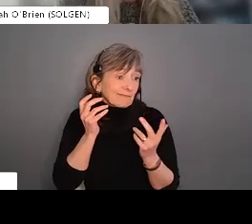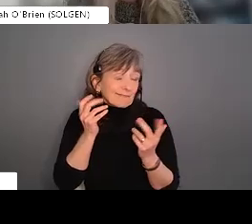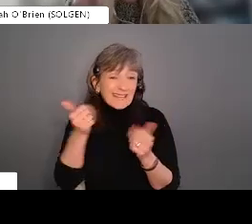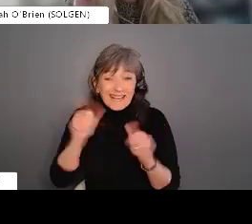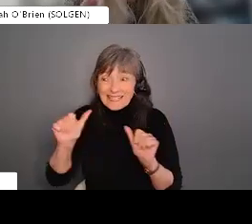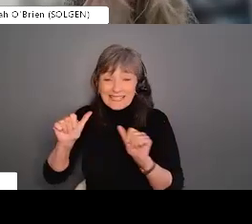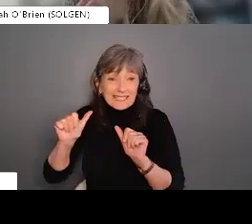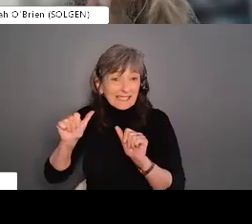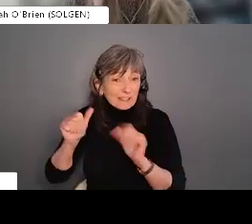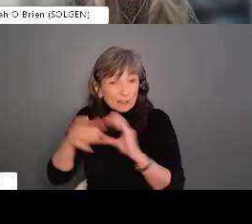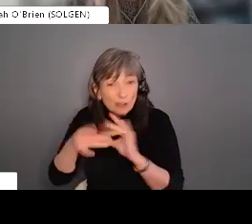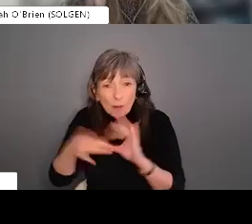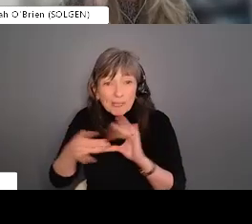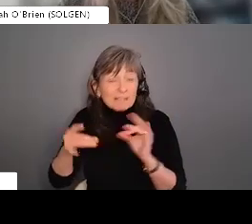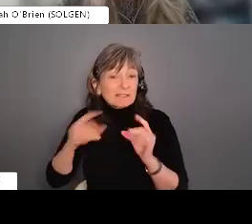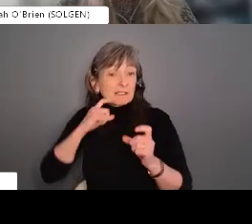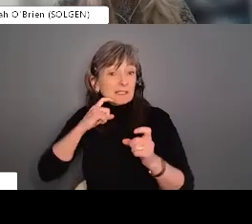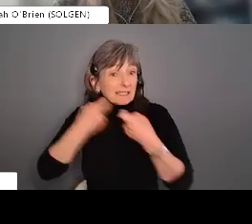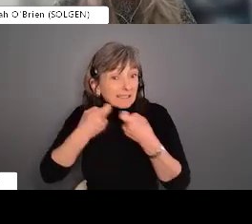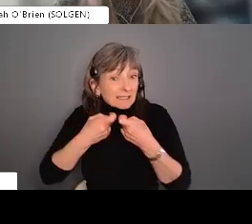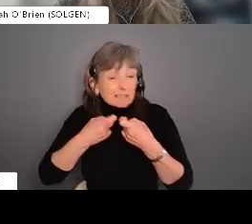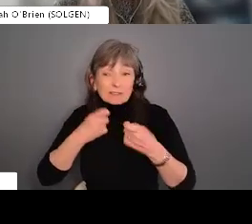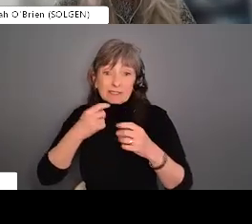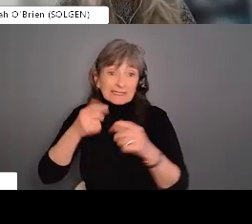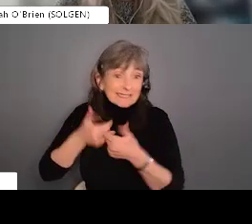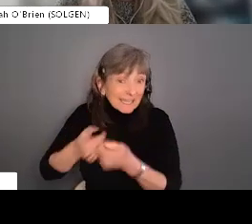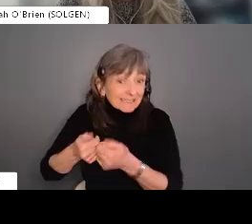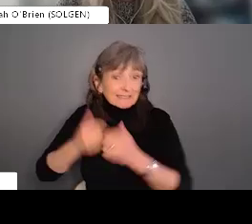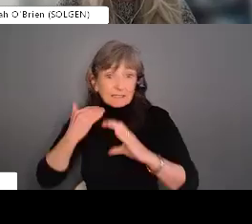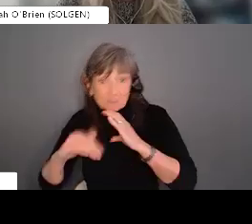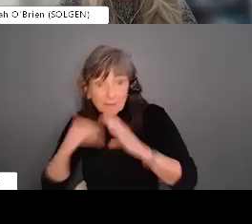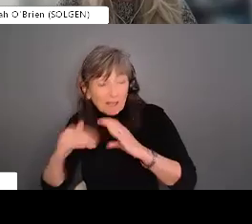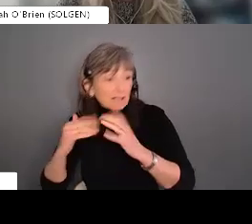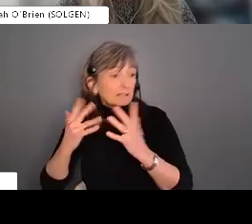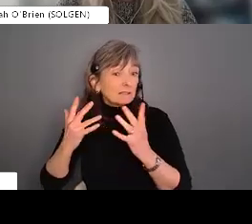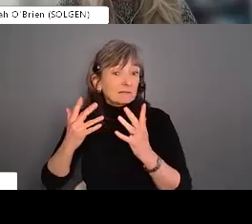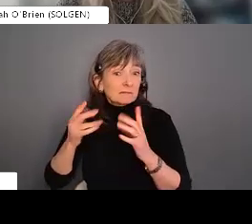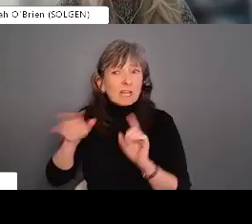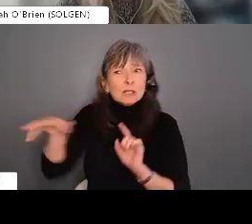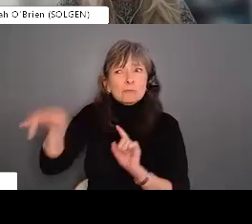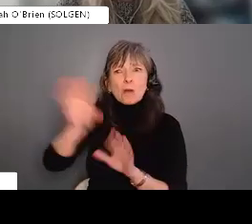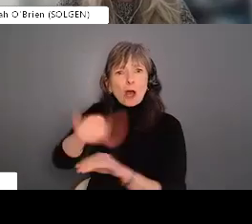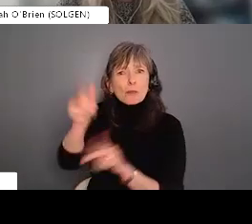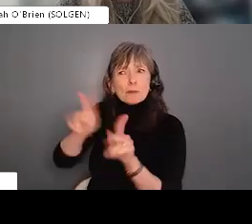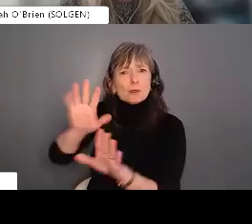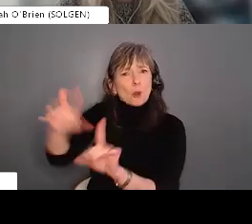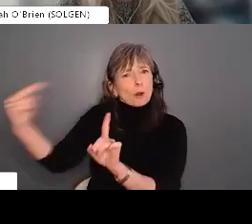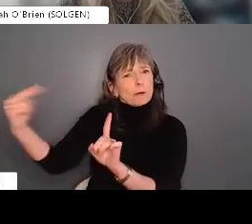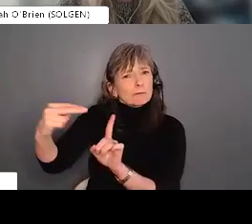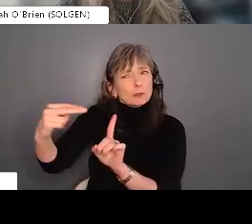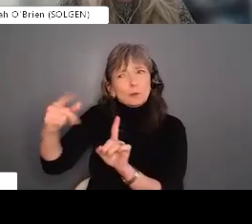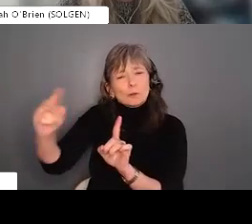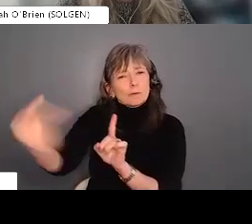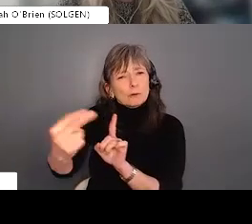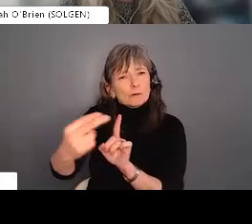notes, diaries, electronic messages, insights from others, and once again, looking at the risk factors for